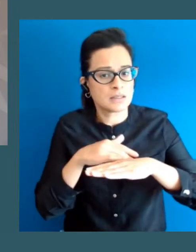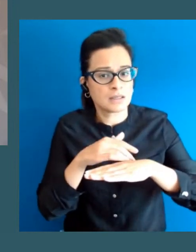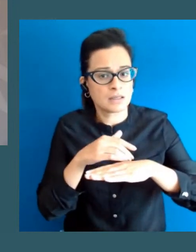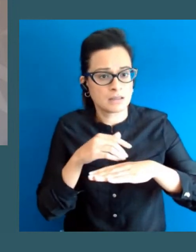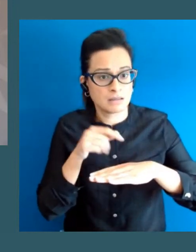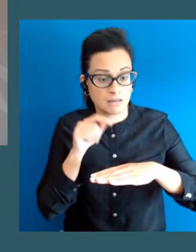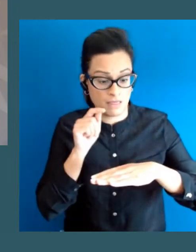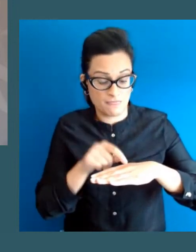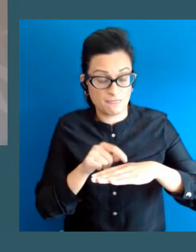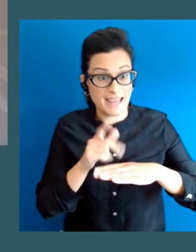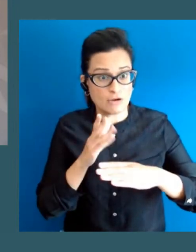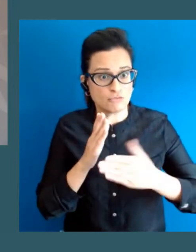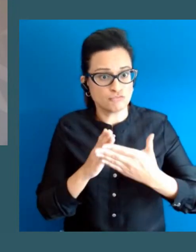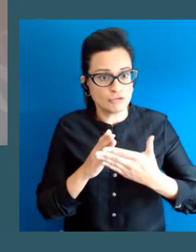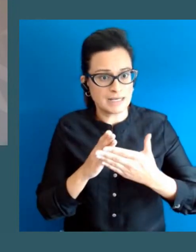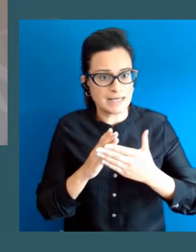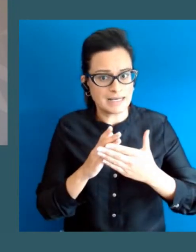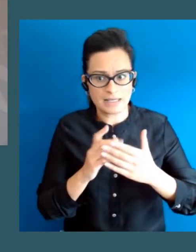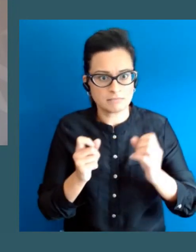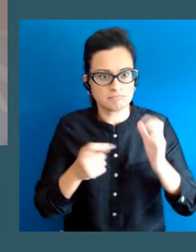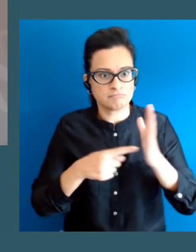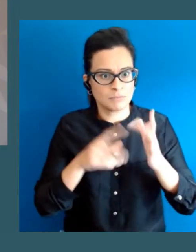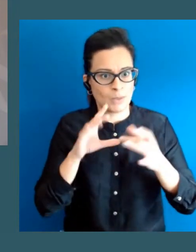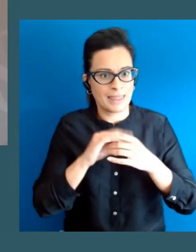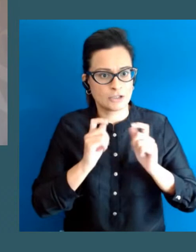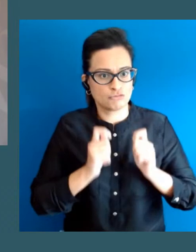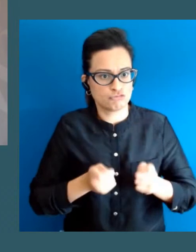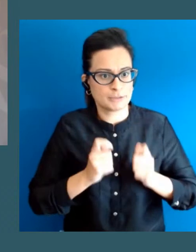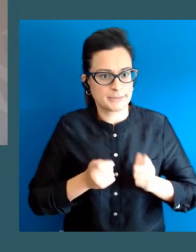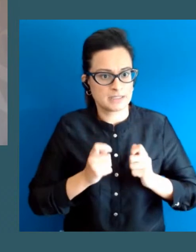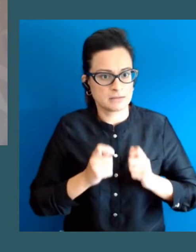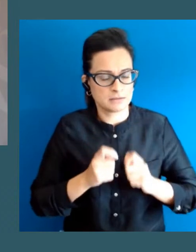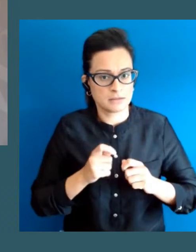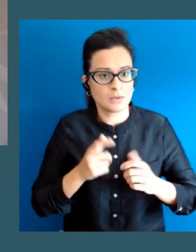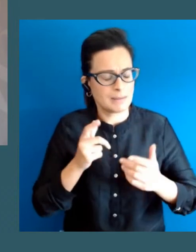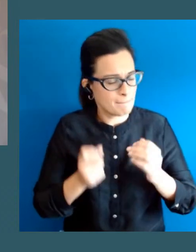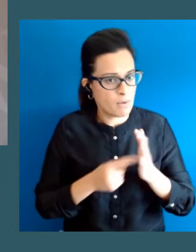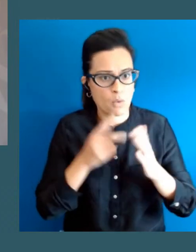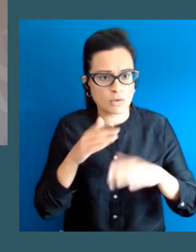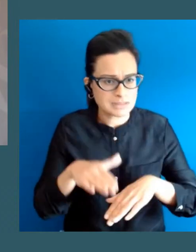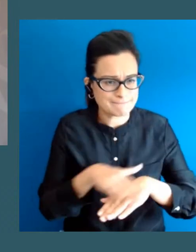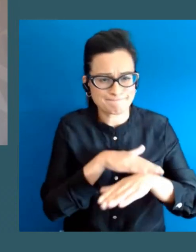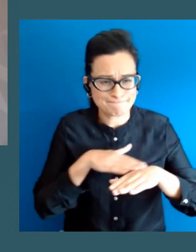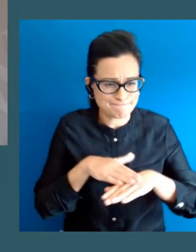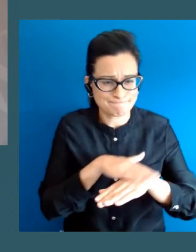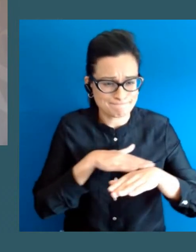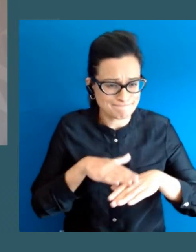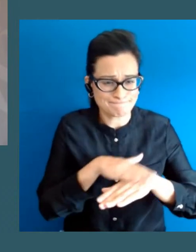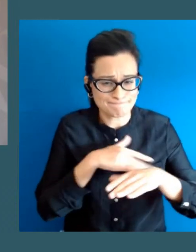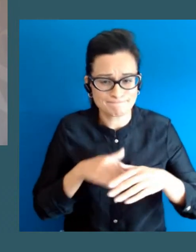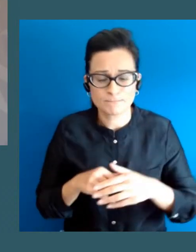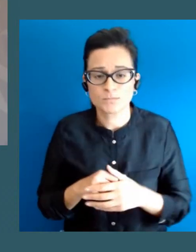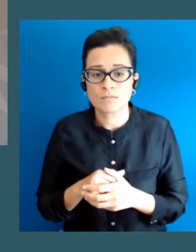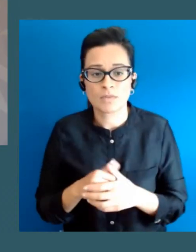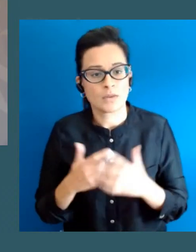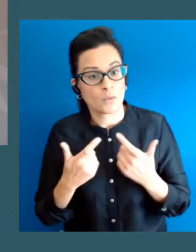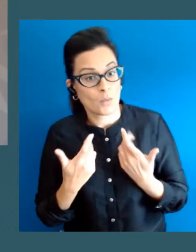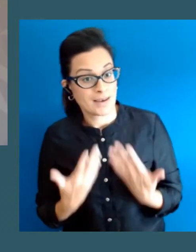eczema. So, you know, it's important to moisturize that skin. But one of the reasons why we're saying